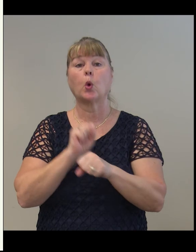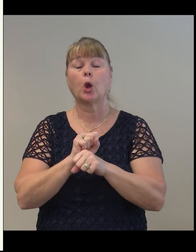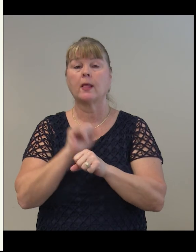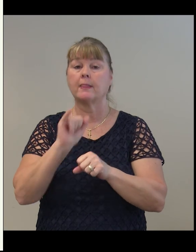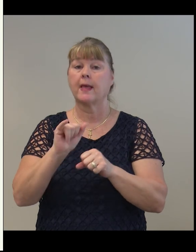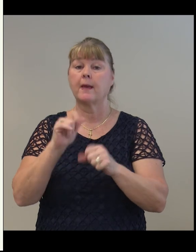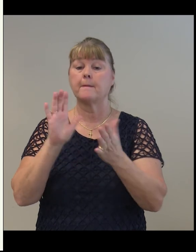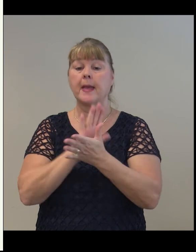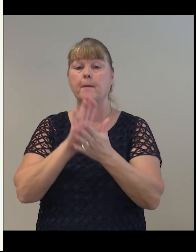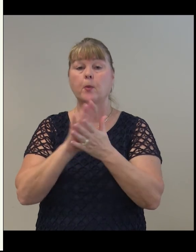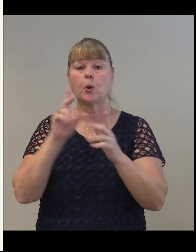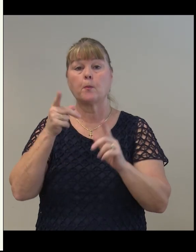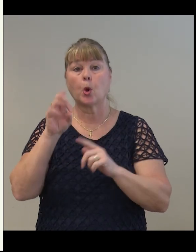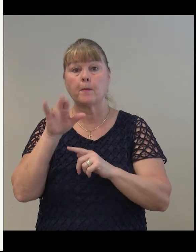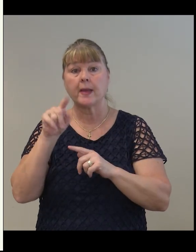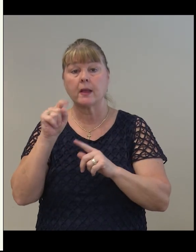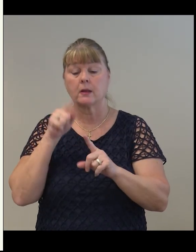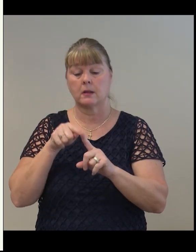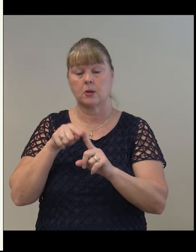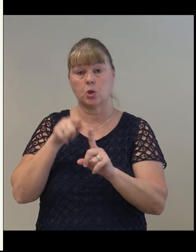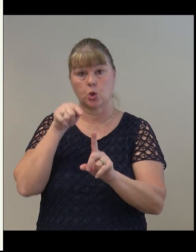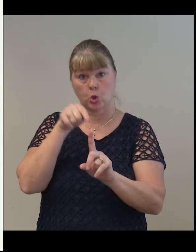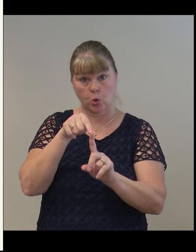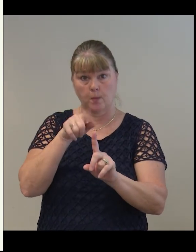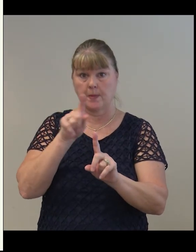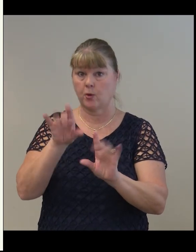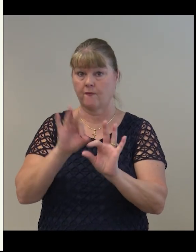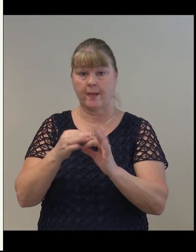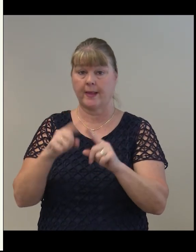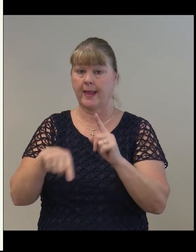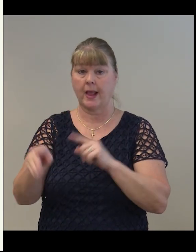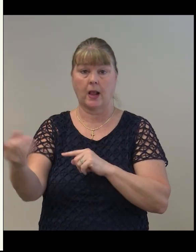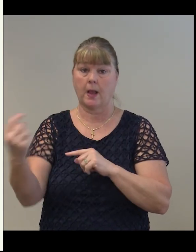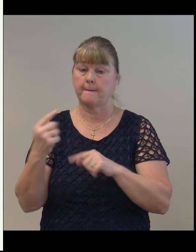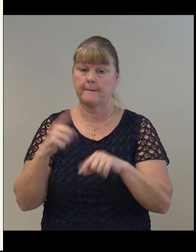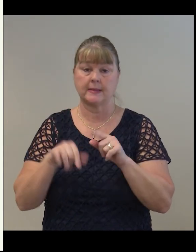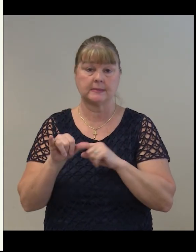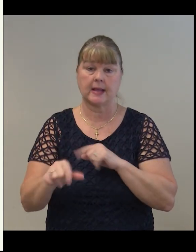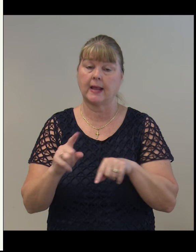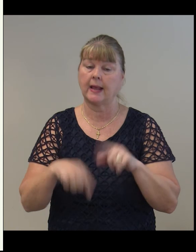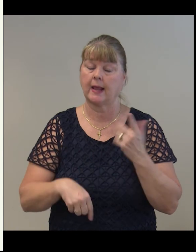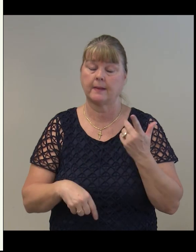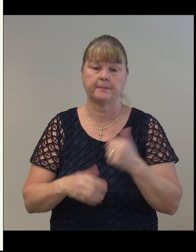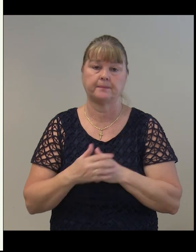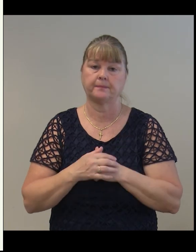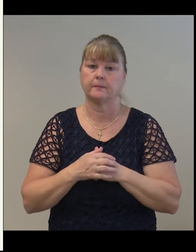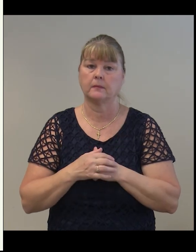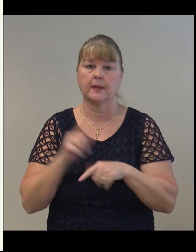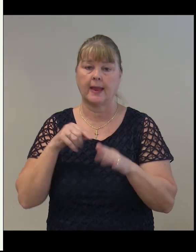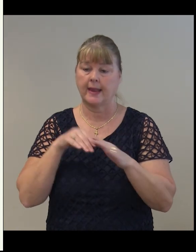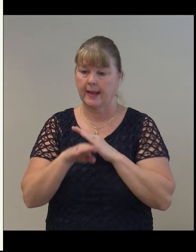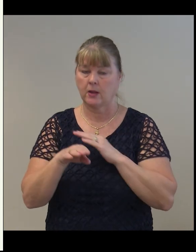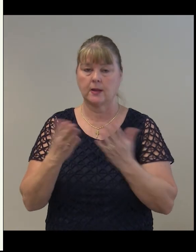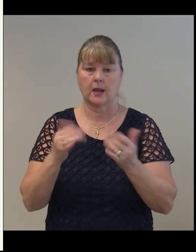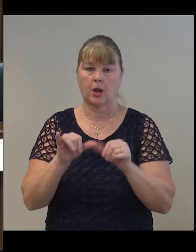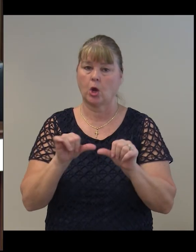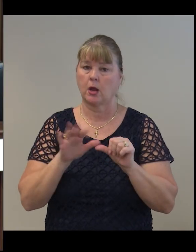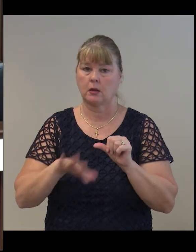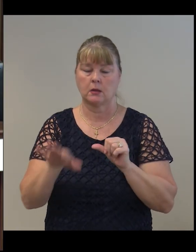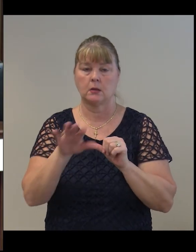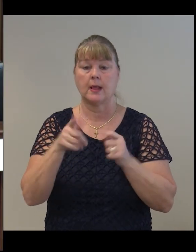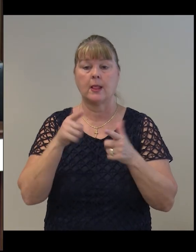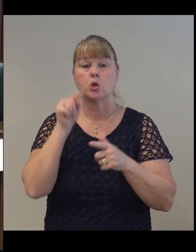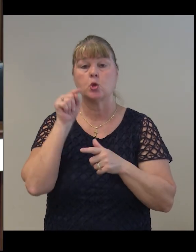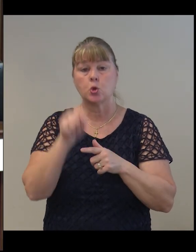work, that reentry permit will allow you to come in, but your family will not be able to stay. They will not be able to come into the